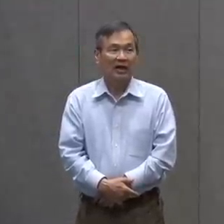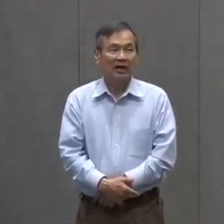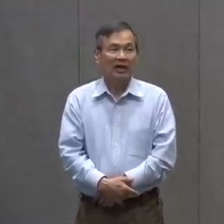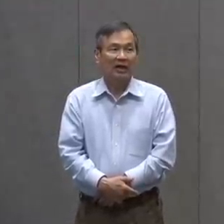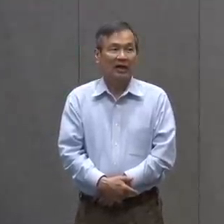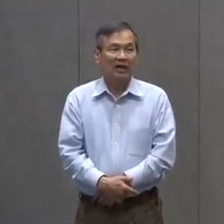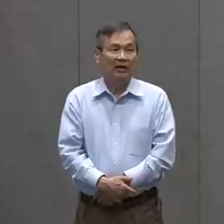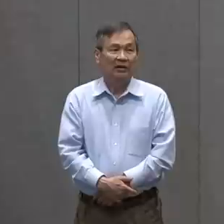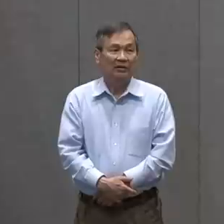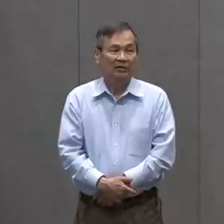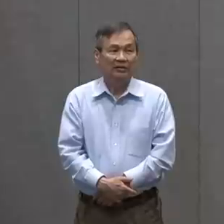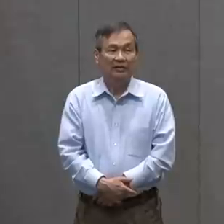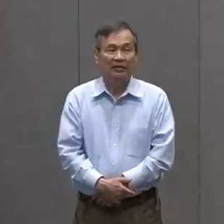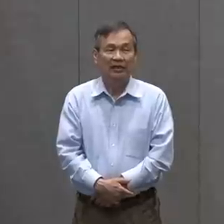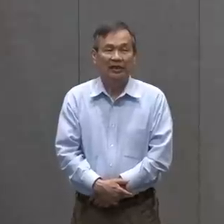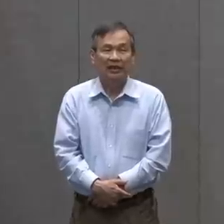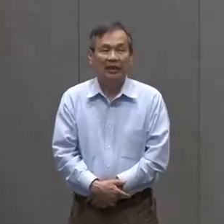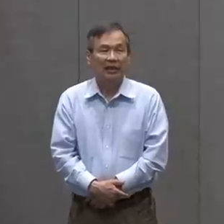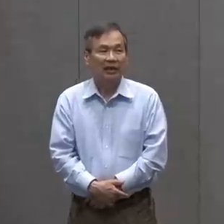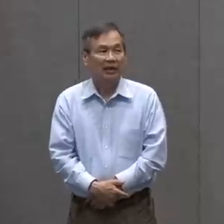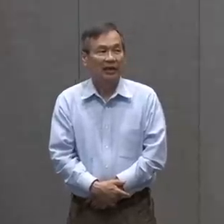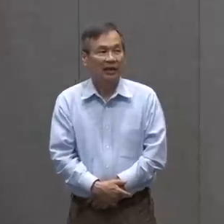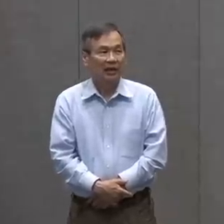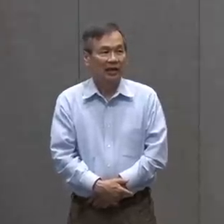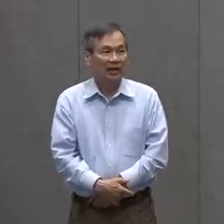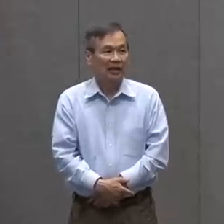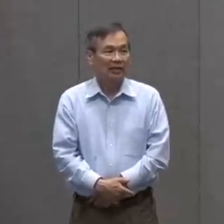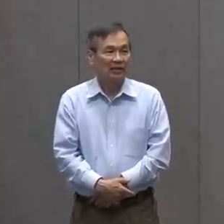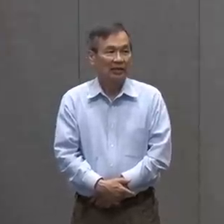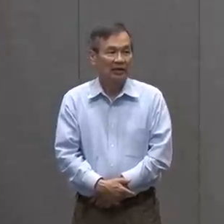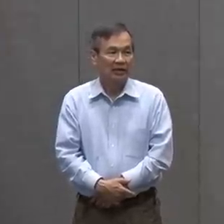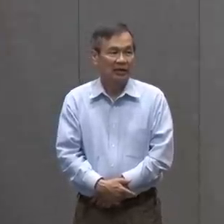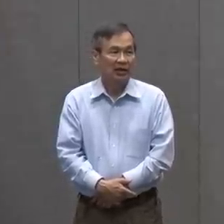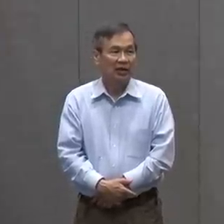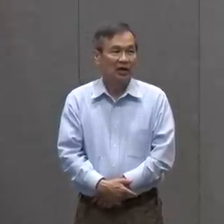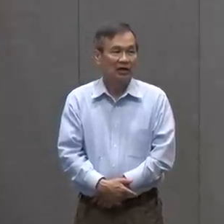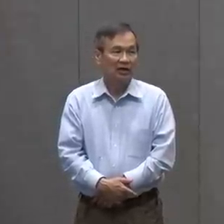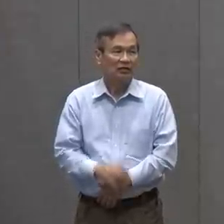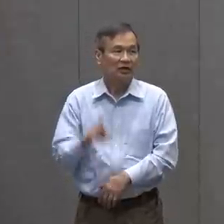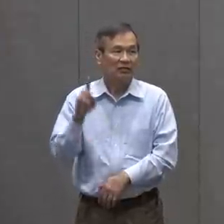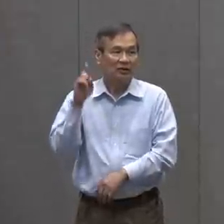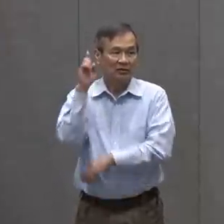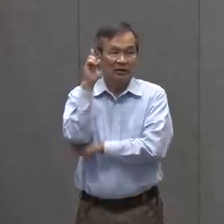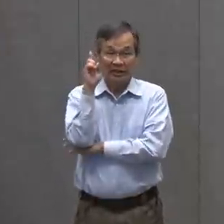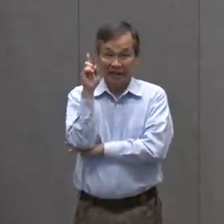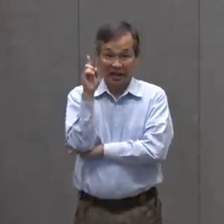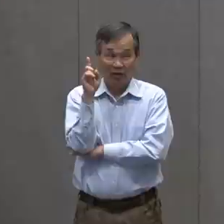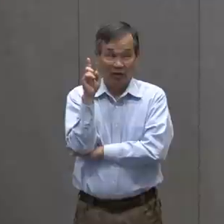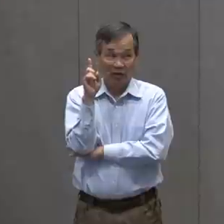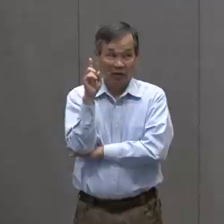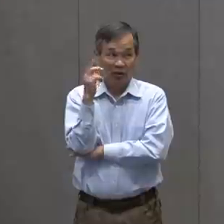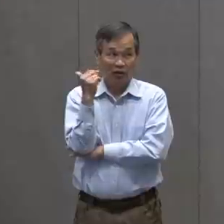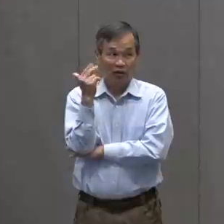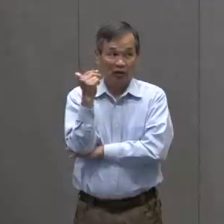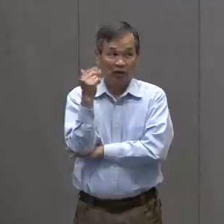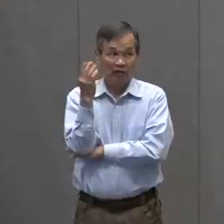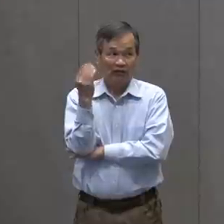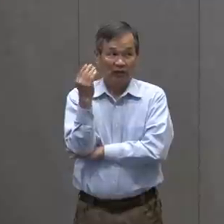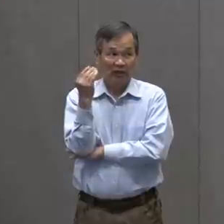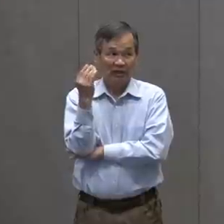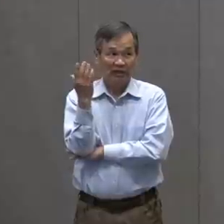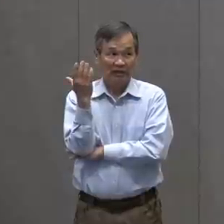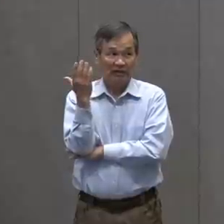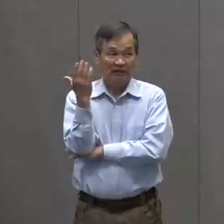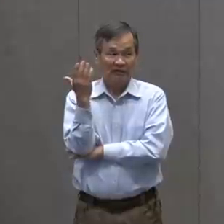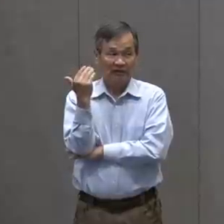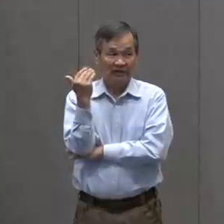Okay. So I can do that. I have a hand. I'm going to just use this hand this time. Okay. So 13,